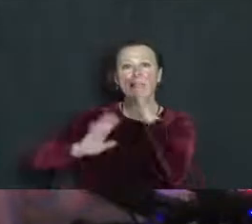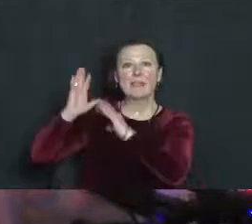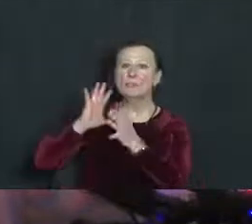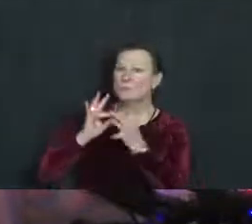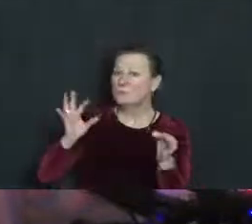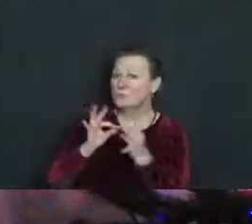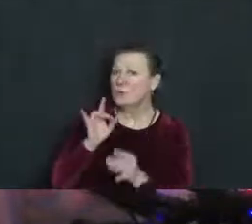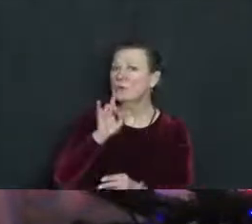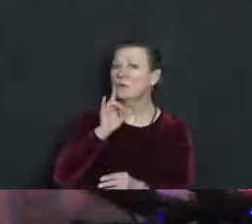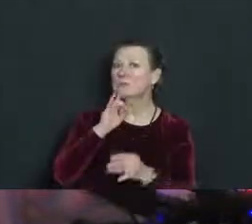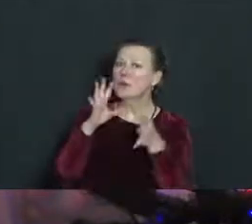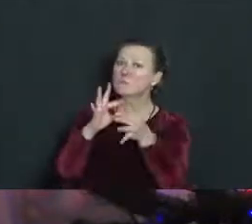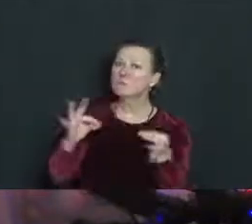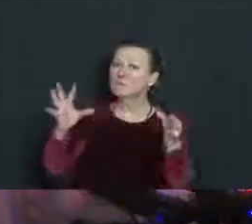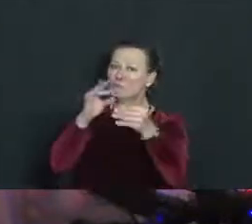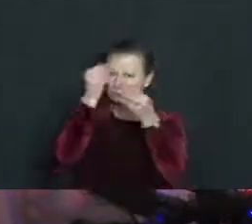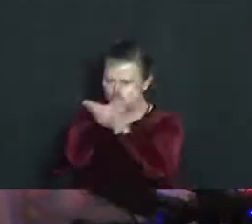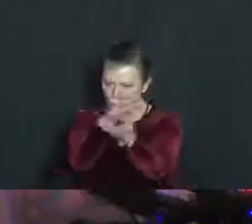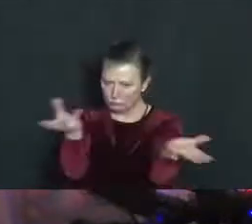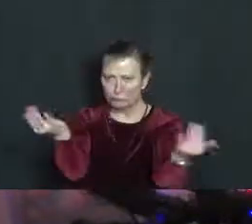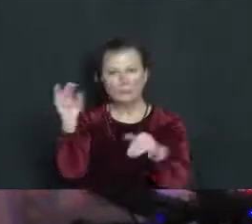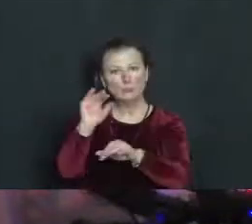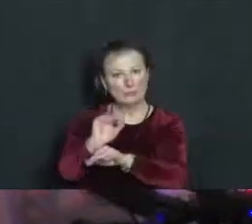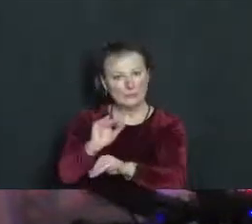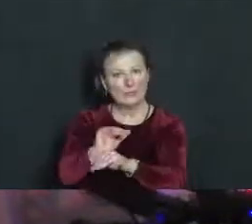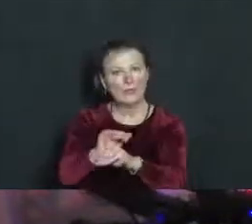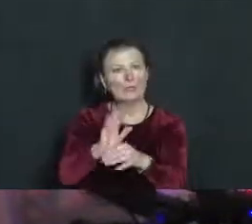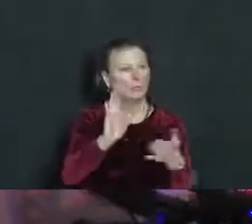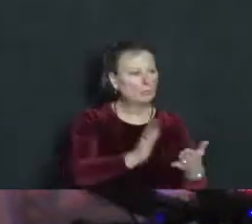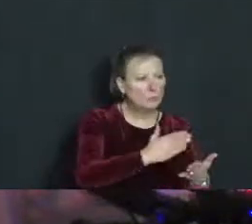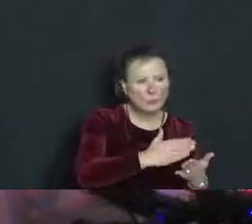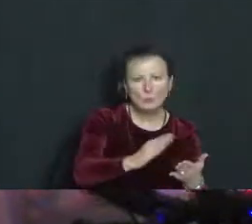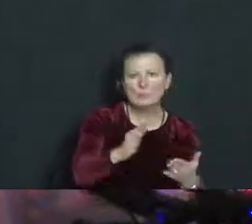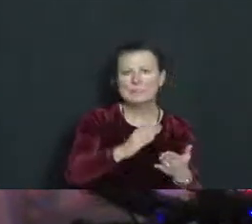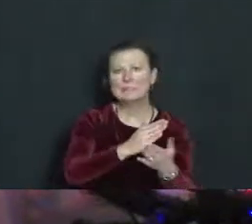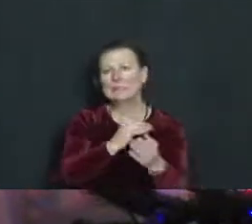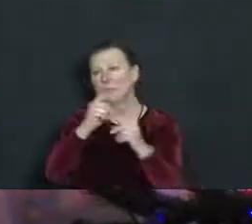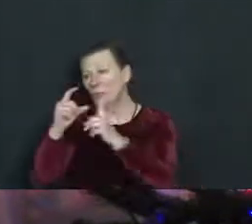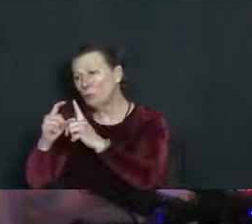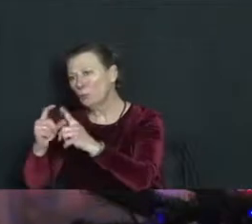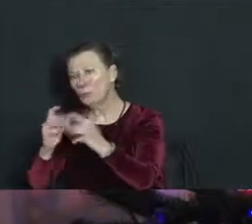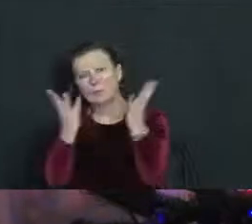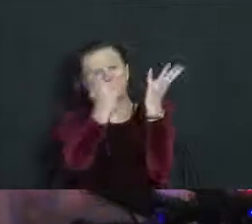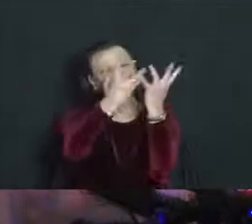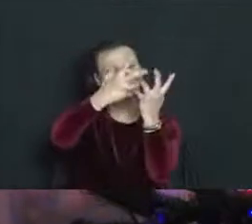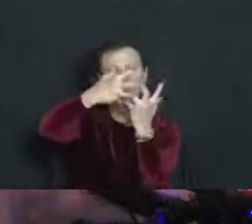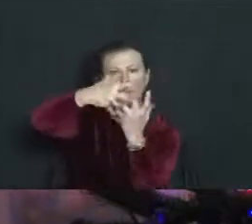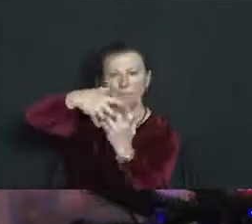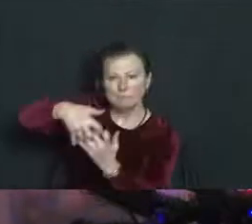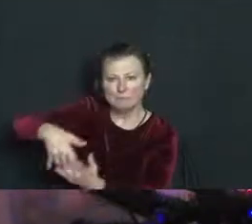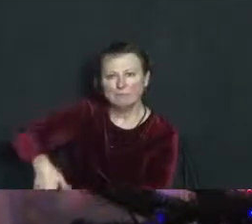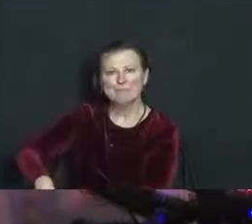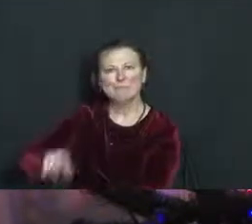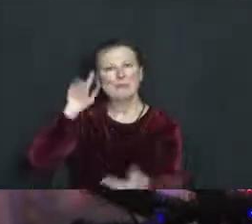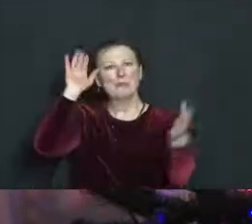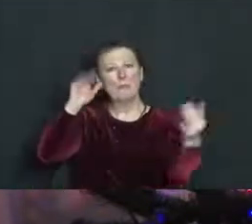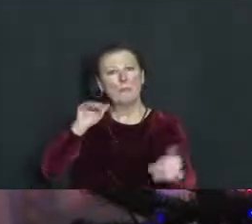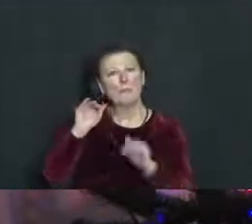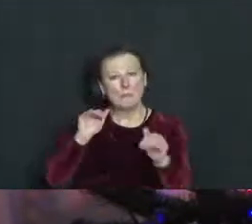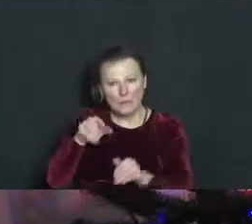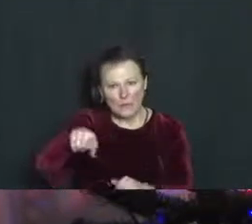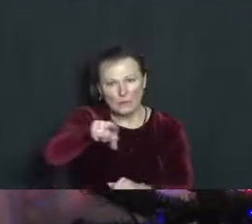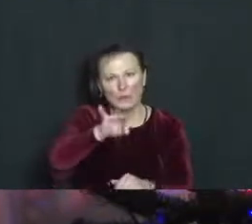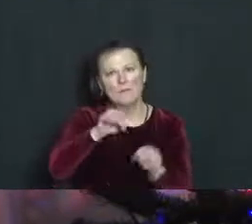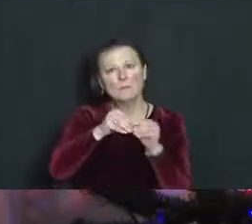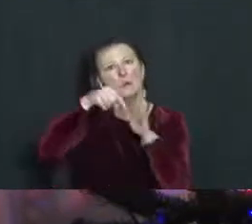are told tonight, as music and word are woven together, may it remind you of the